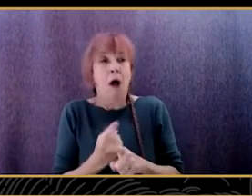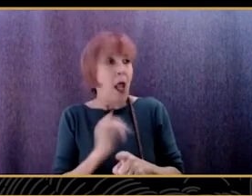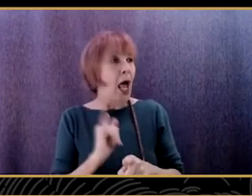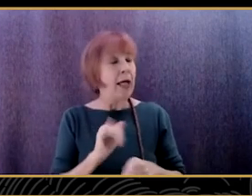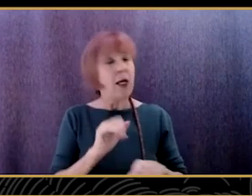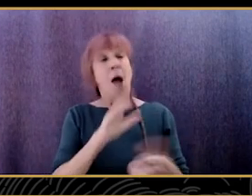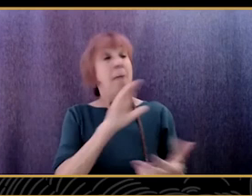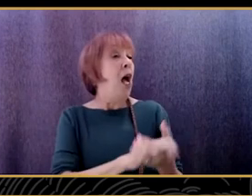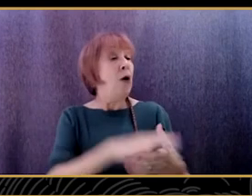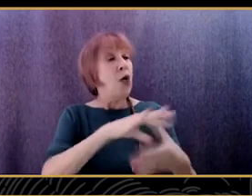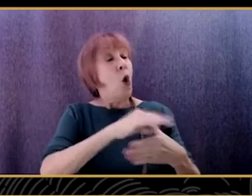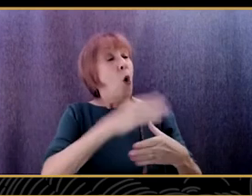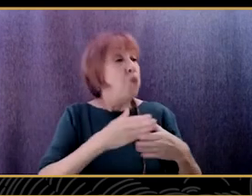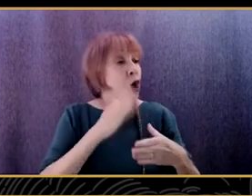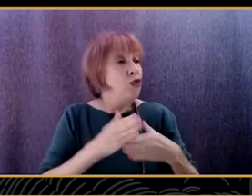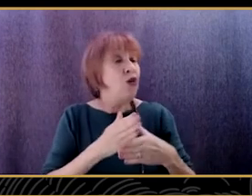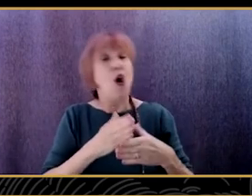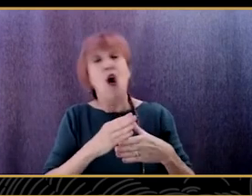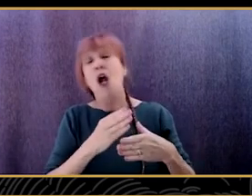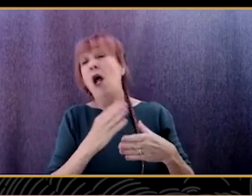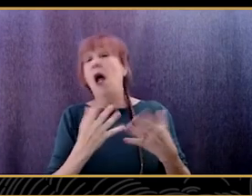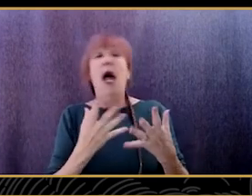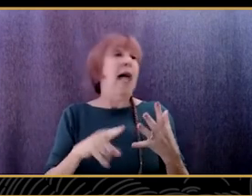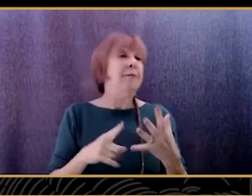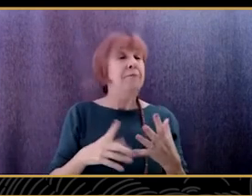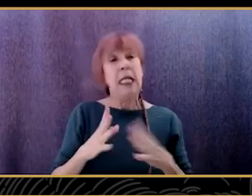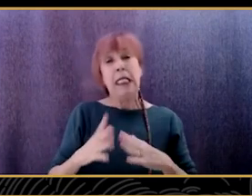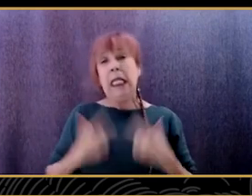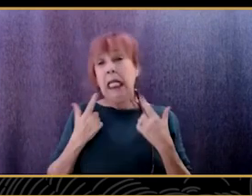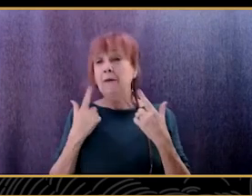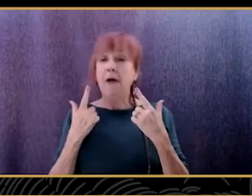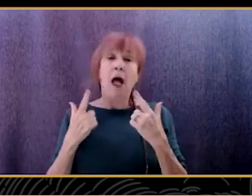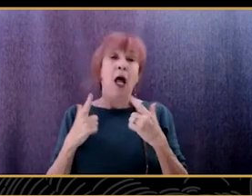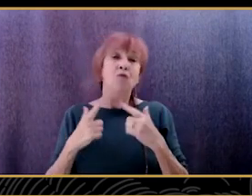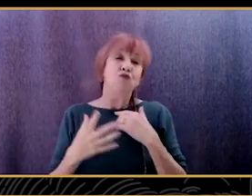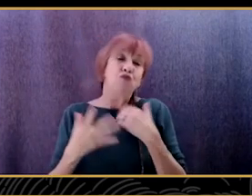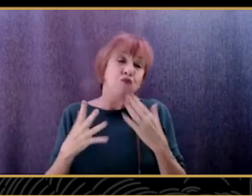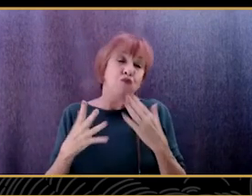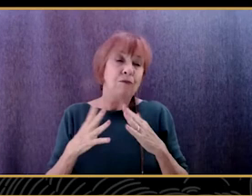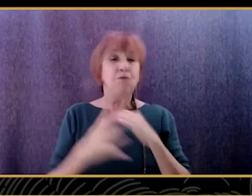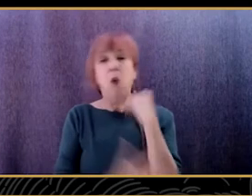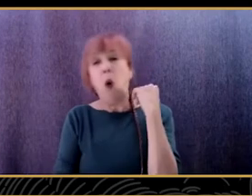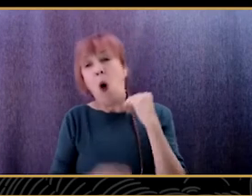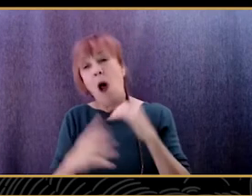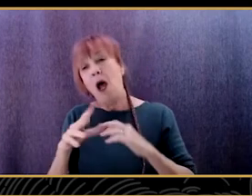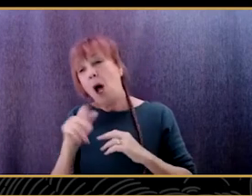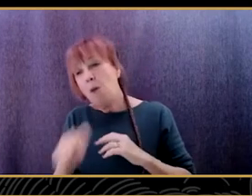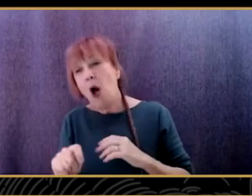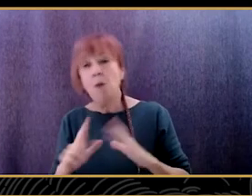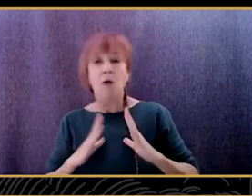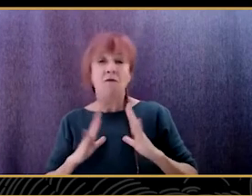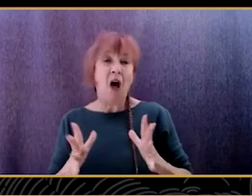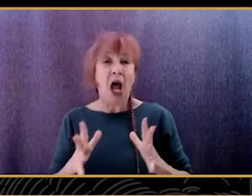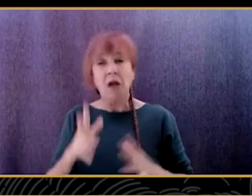cuisine, parade spritzed into the writhing pockets of a Murphy bed. No crinkled,